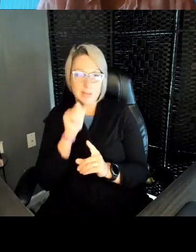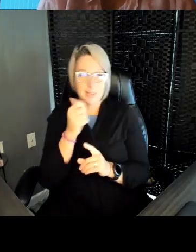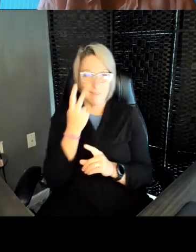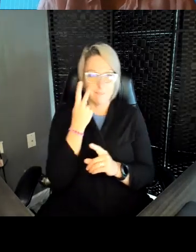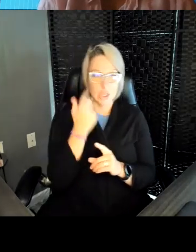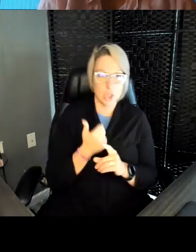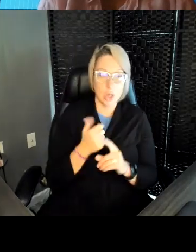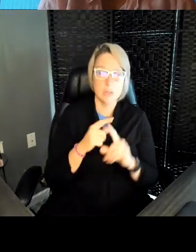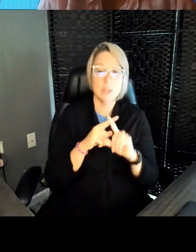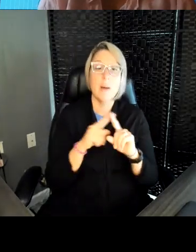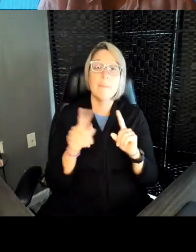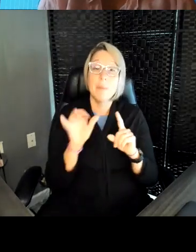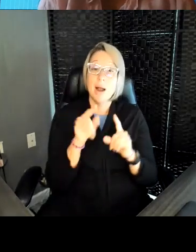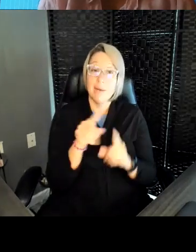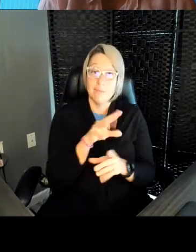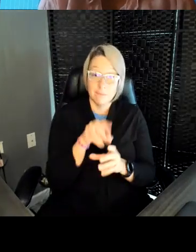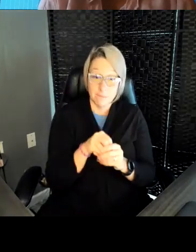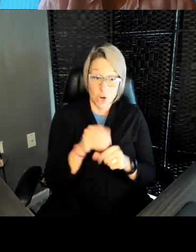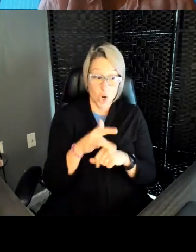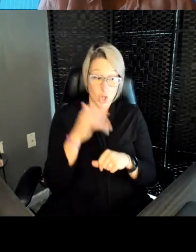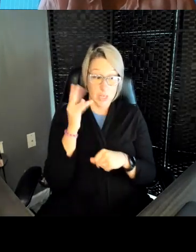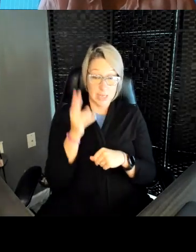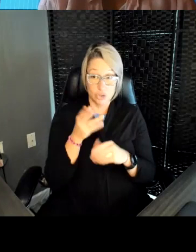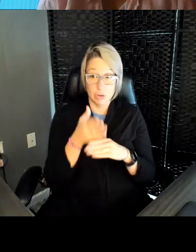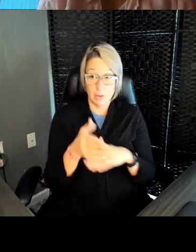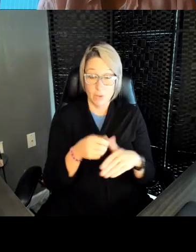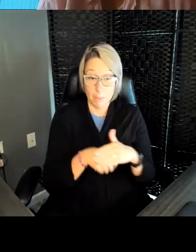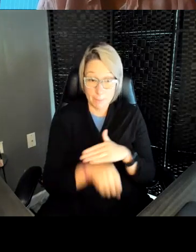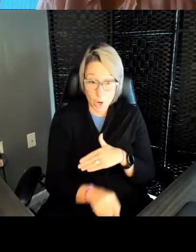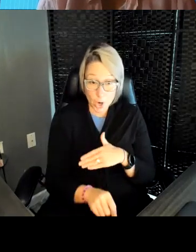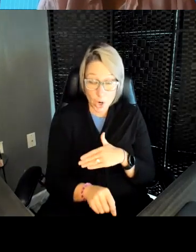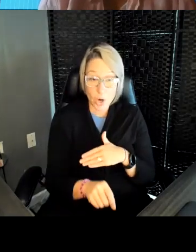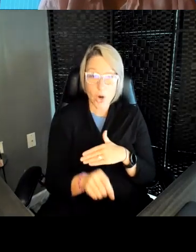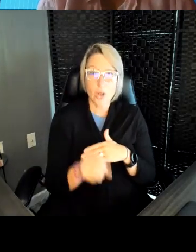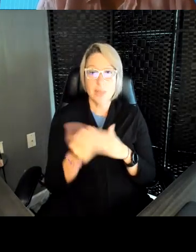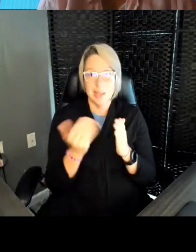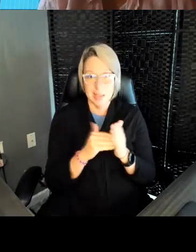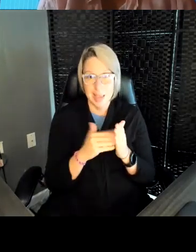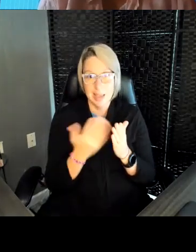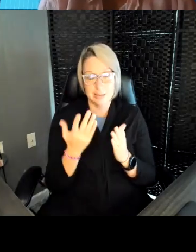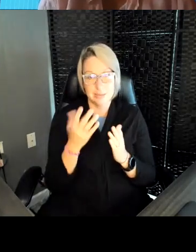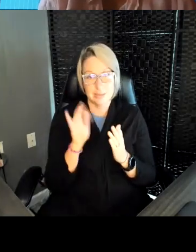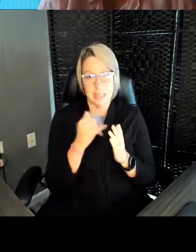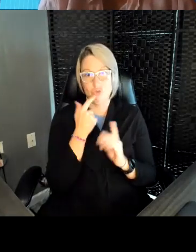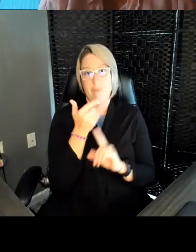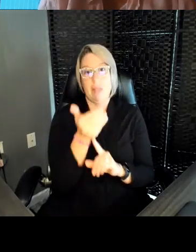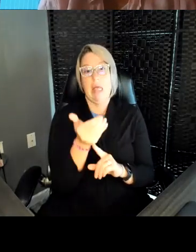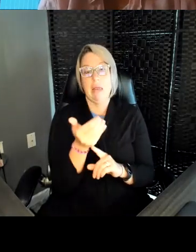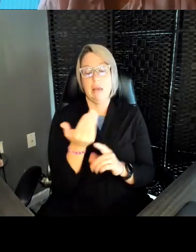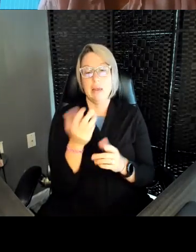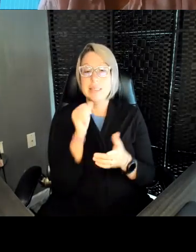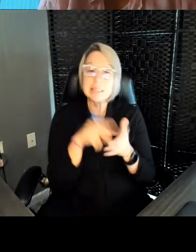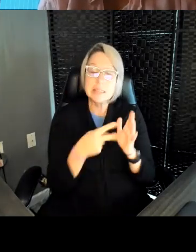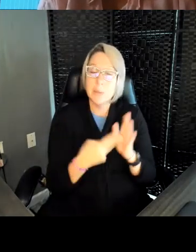child's early history after birth, it's again a red flag. All these things are red flags. Doesn't mean the child will be